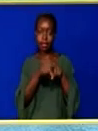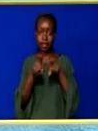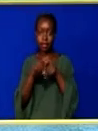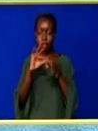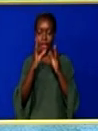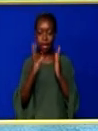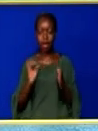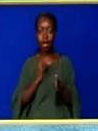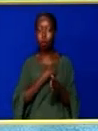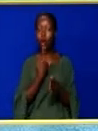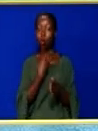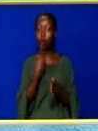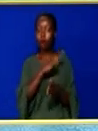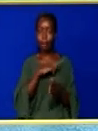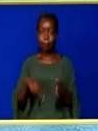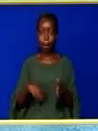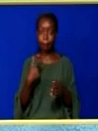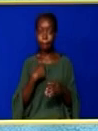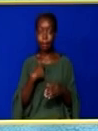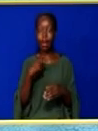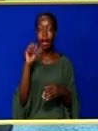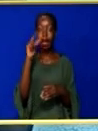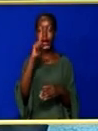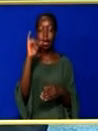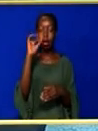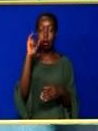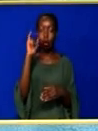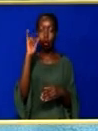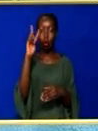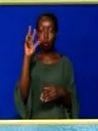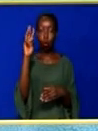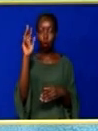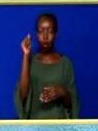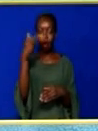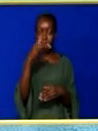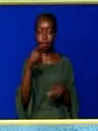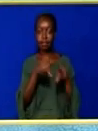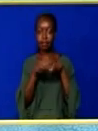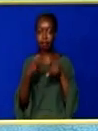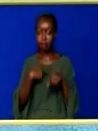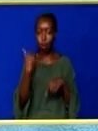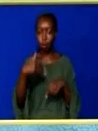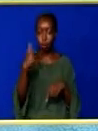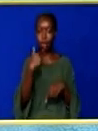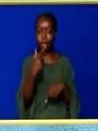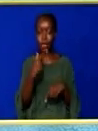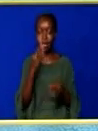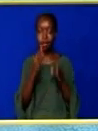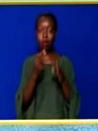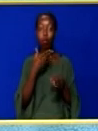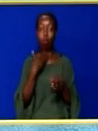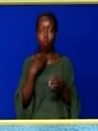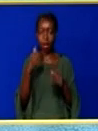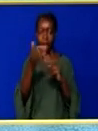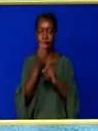interpreter was Velma Akinyi. I was your host, Aliwa David. And of course, as I always say, you want to get more